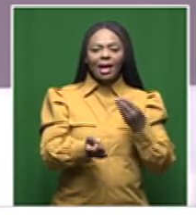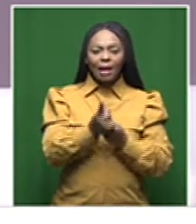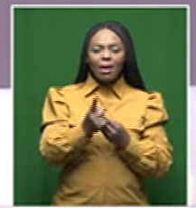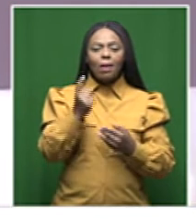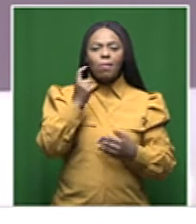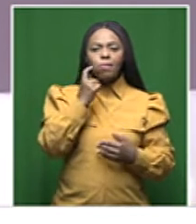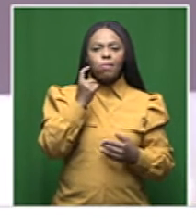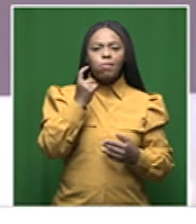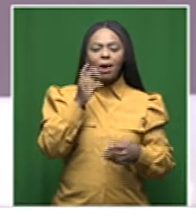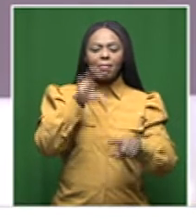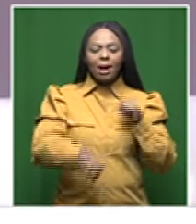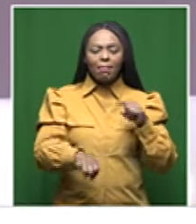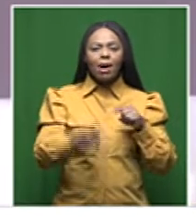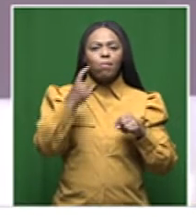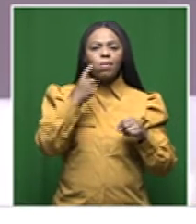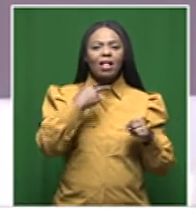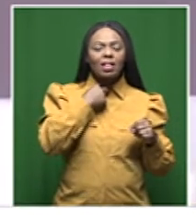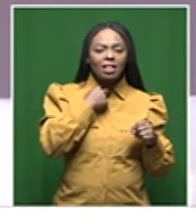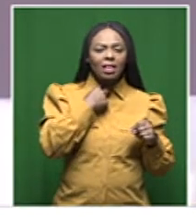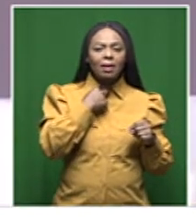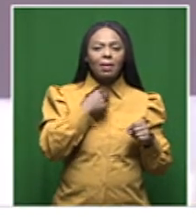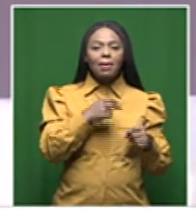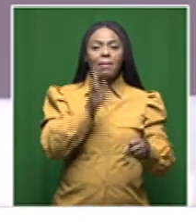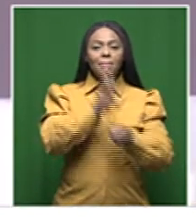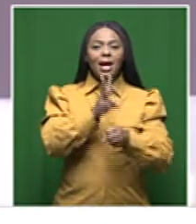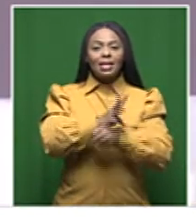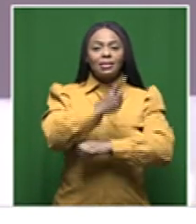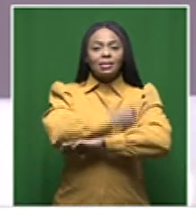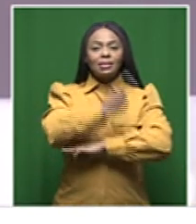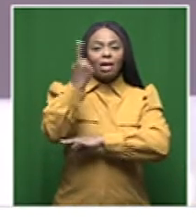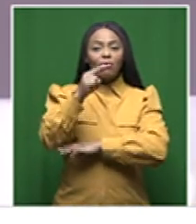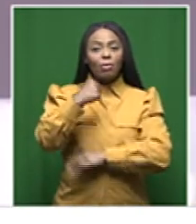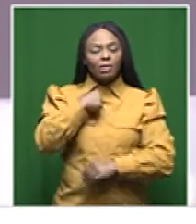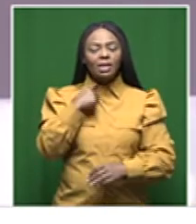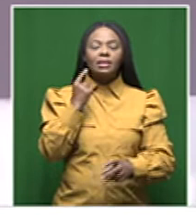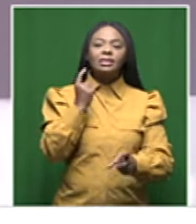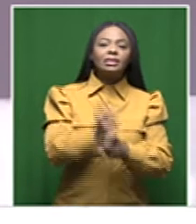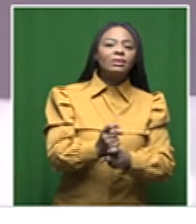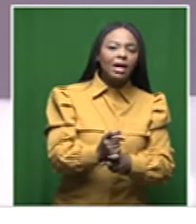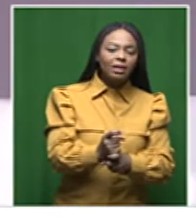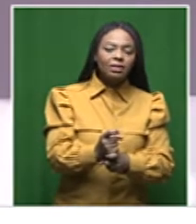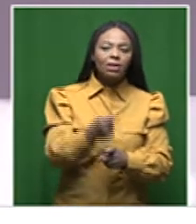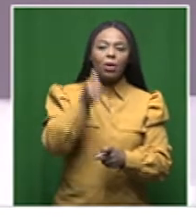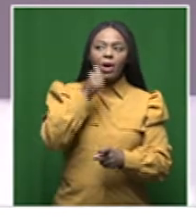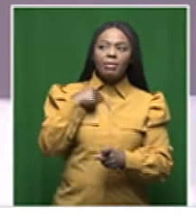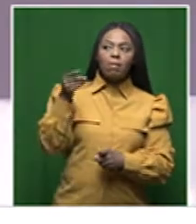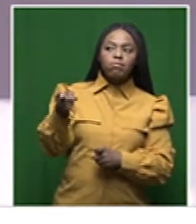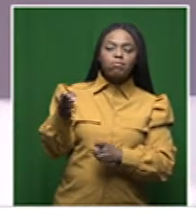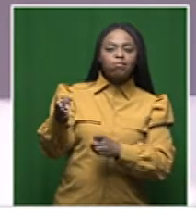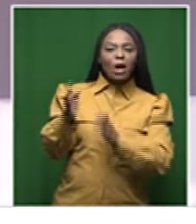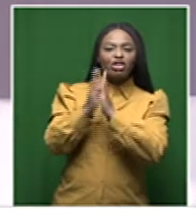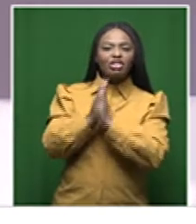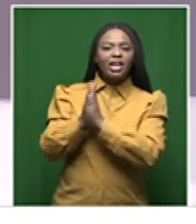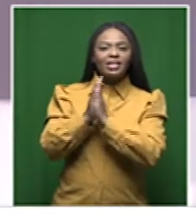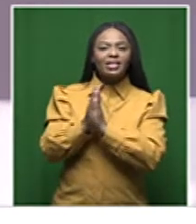challenges, I remember Mother's Day was difficult, being at church on Mother's Day,